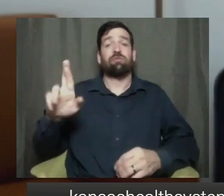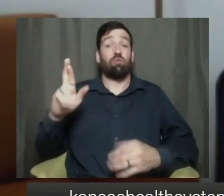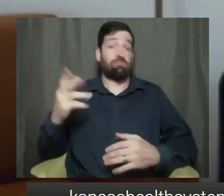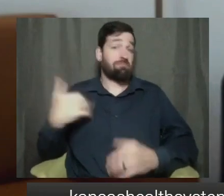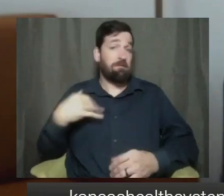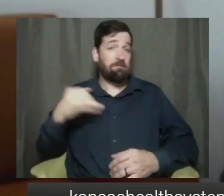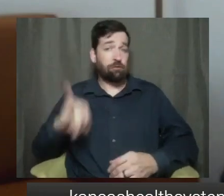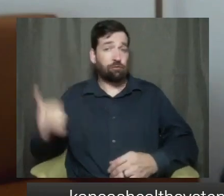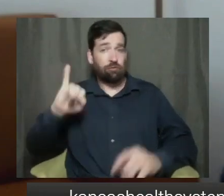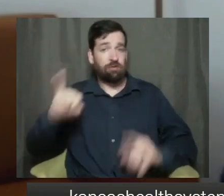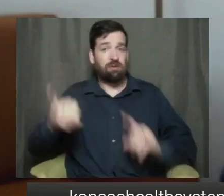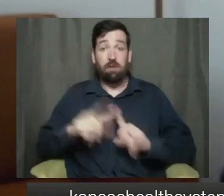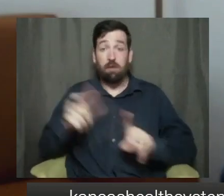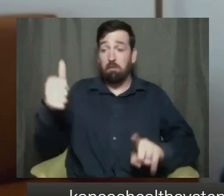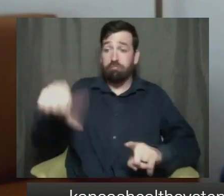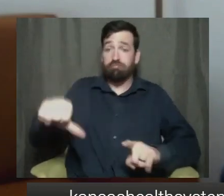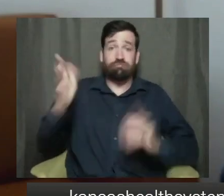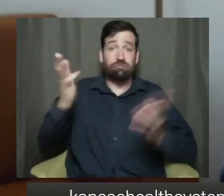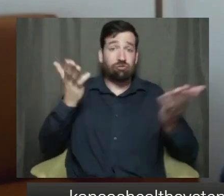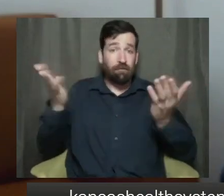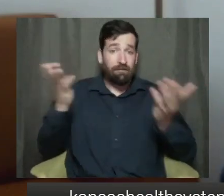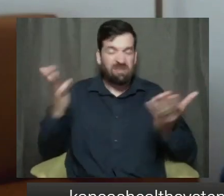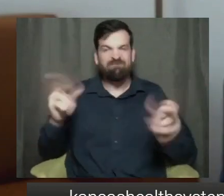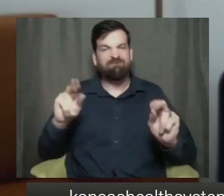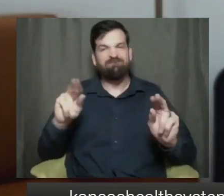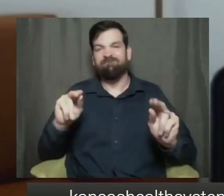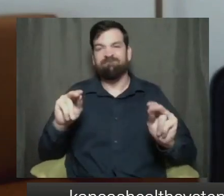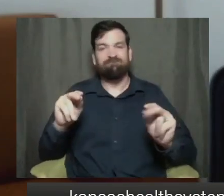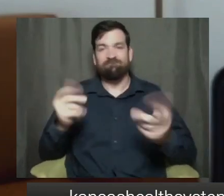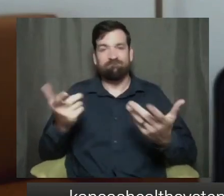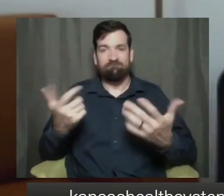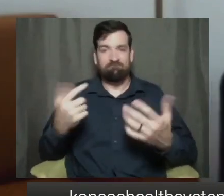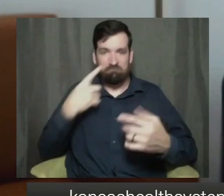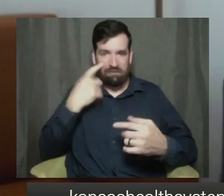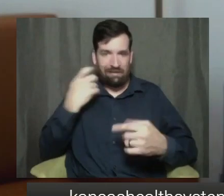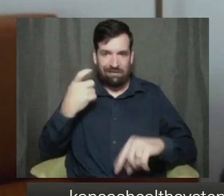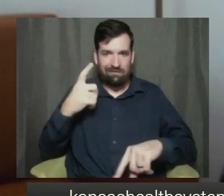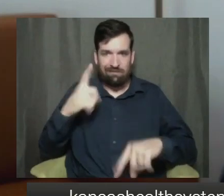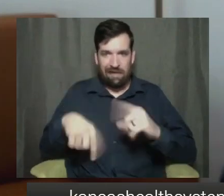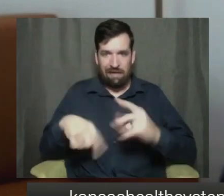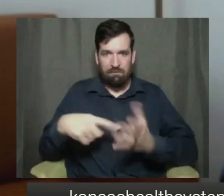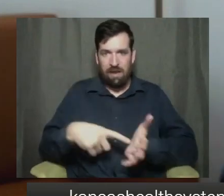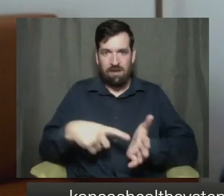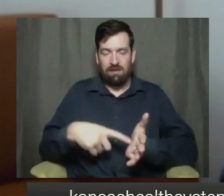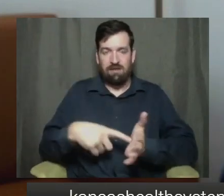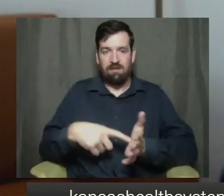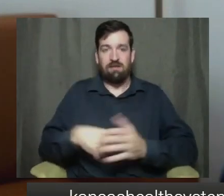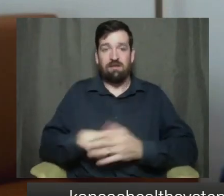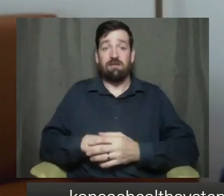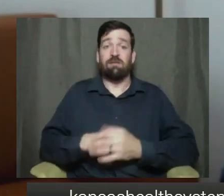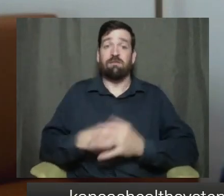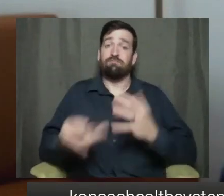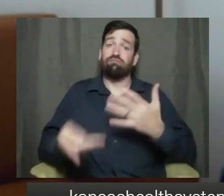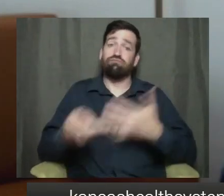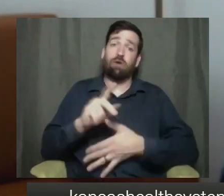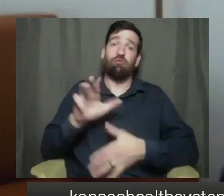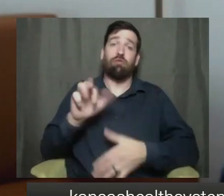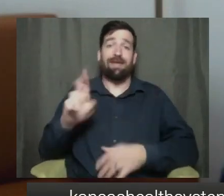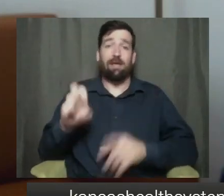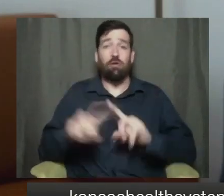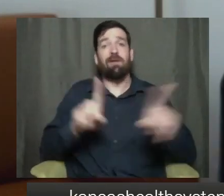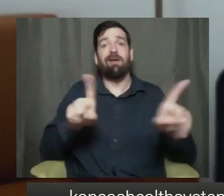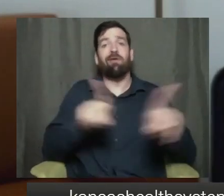don't decline services based on inability to pay. So we do primary care services, but we also have